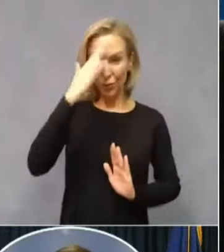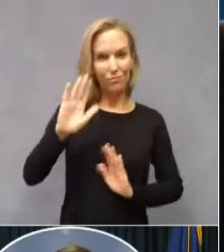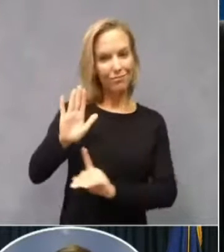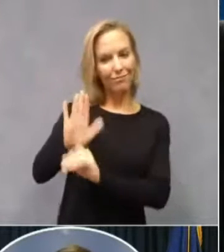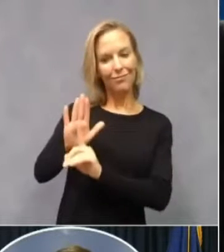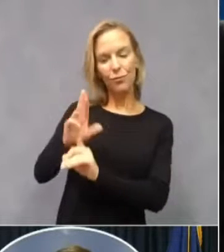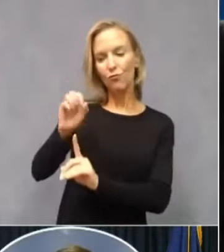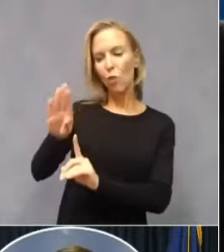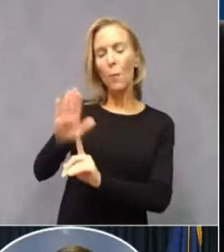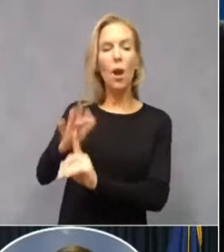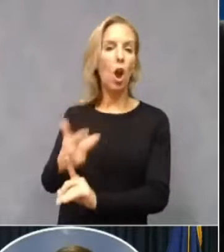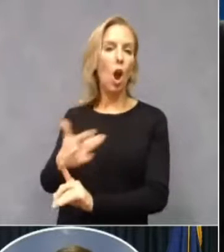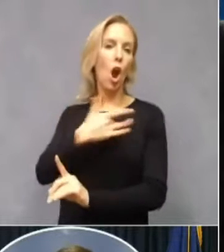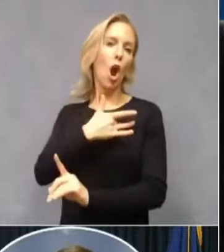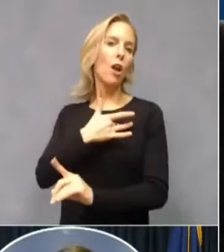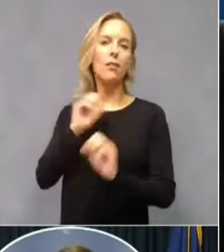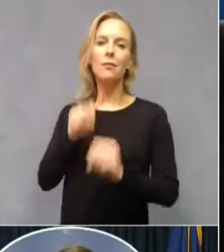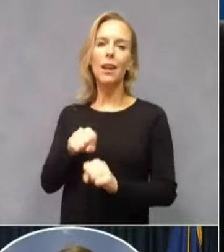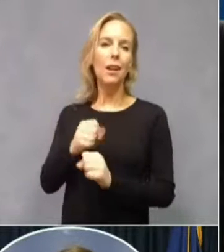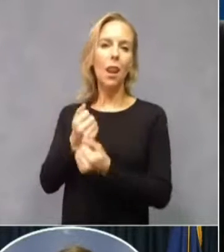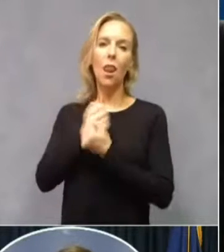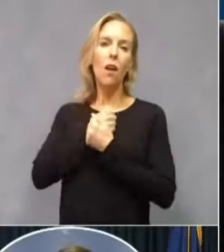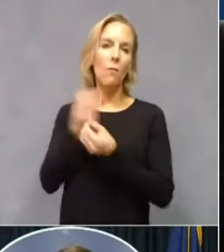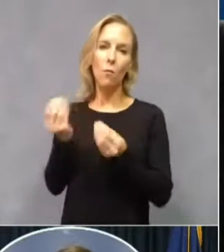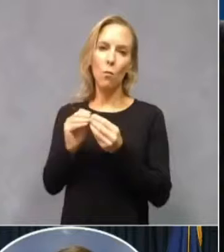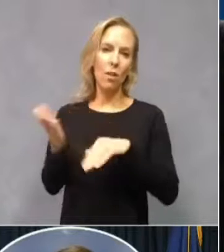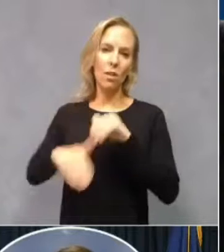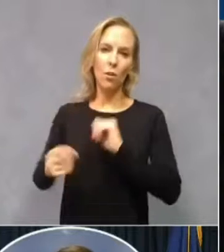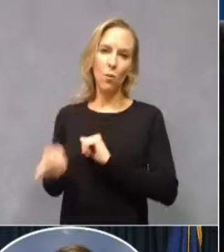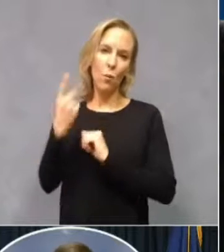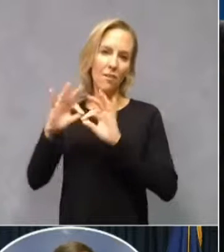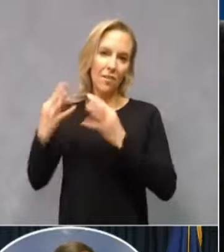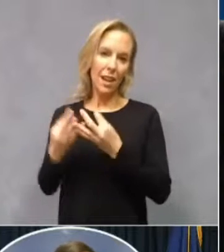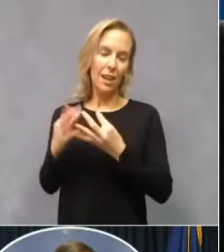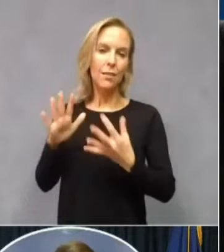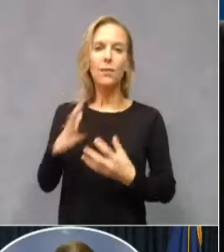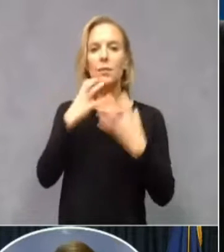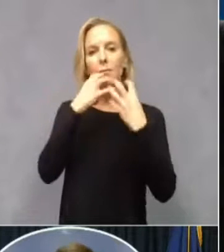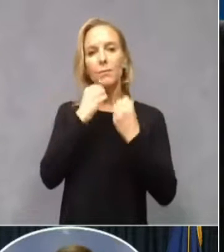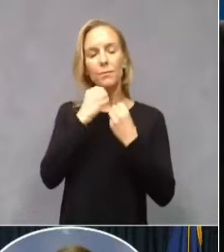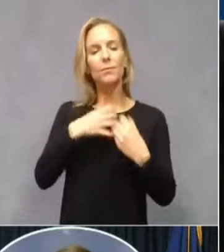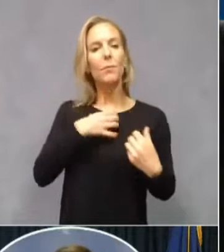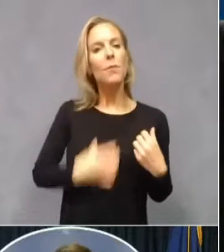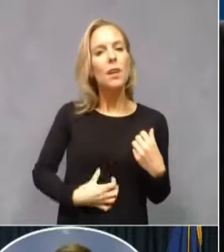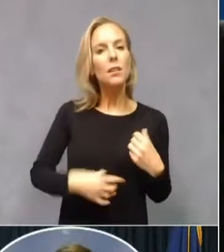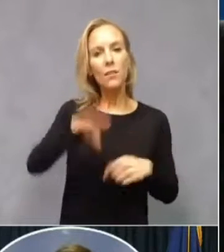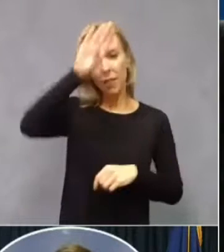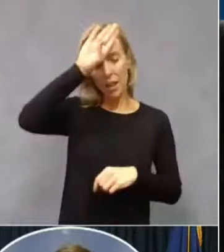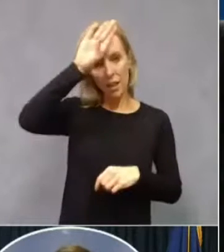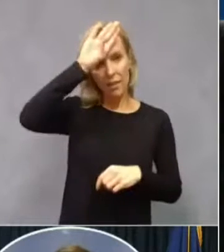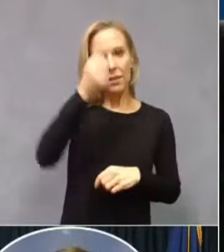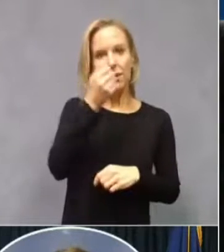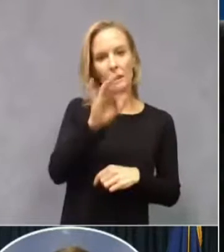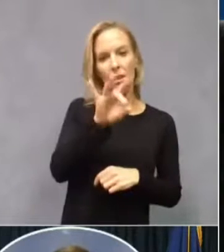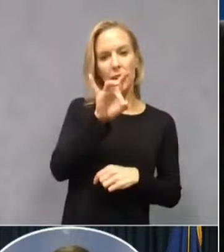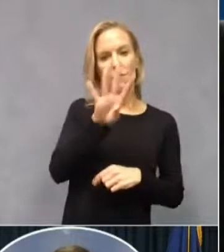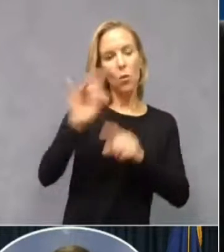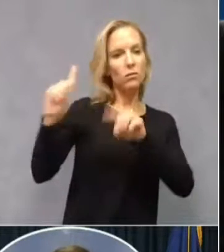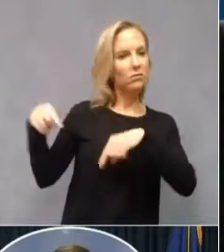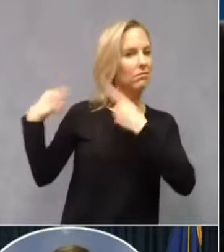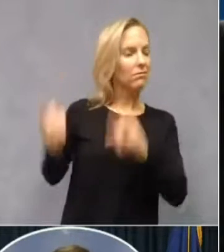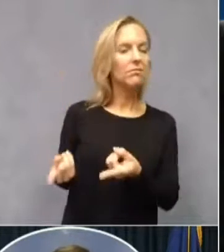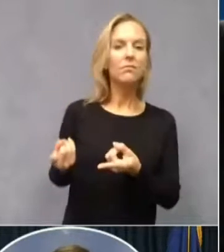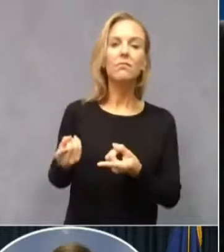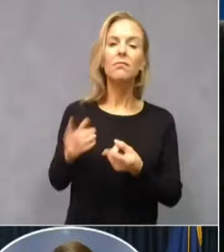big enough to love more than just one family. His passion for firefighting started in 1984 and never left him. He loved the brotherhood